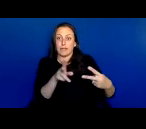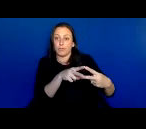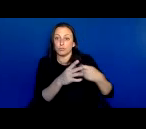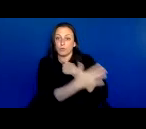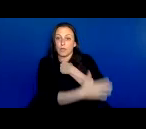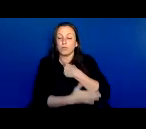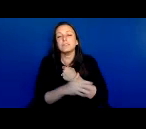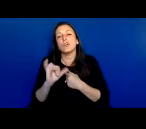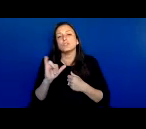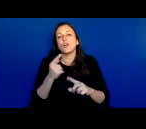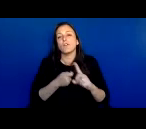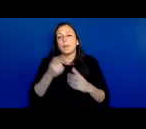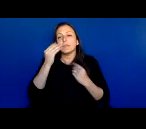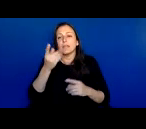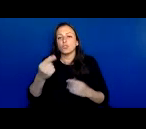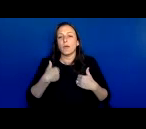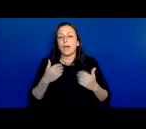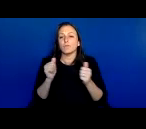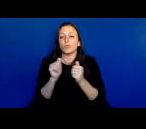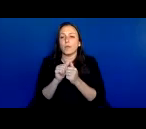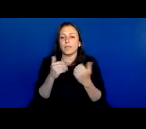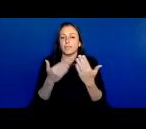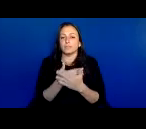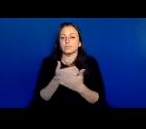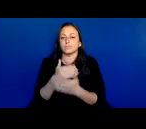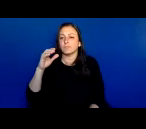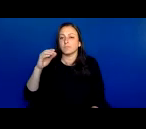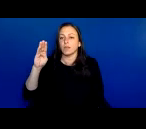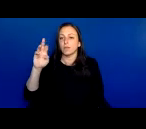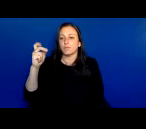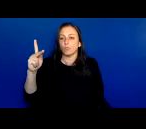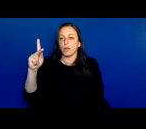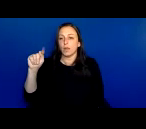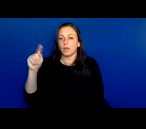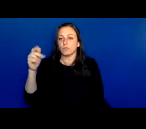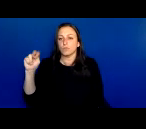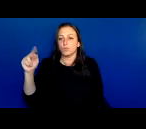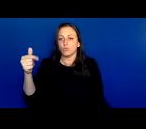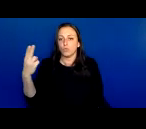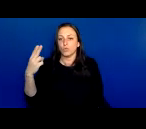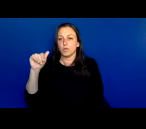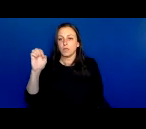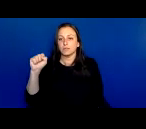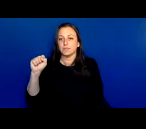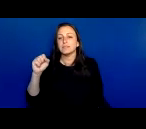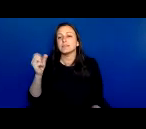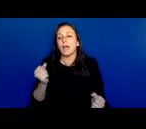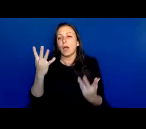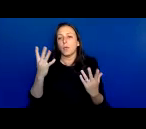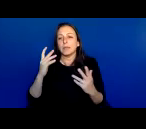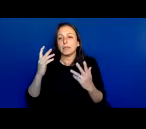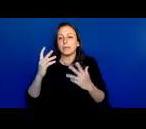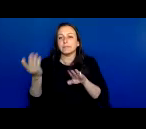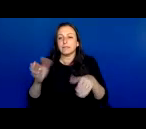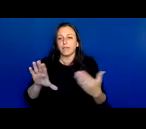have with breakthrough cases, how many deaths have there been with people who are fully vaccinated in those counties?